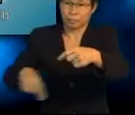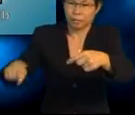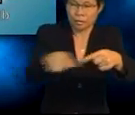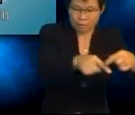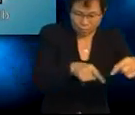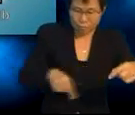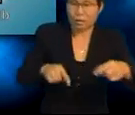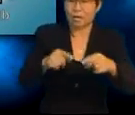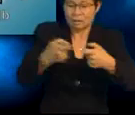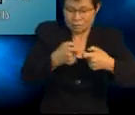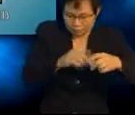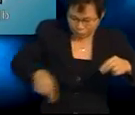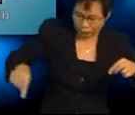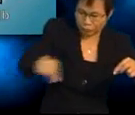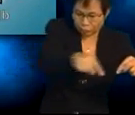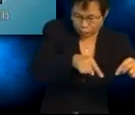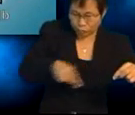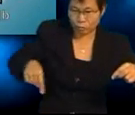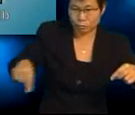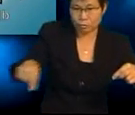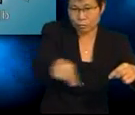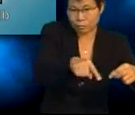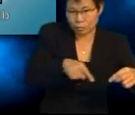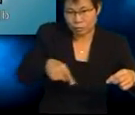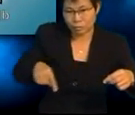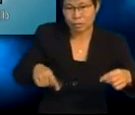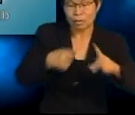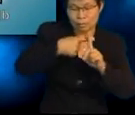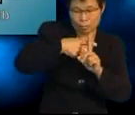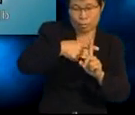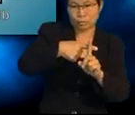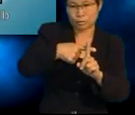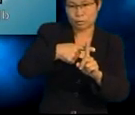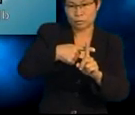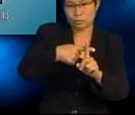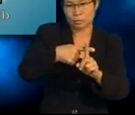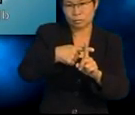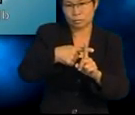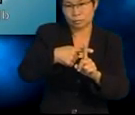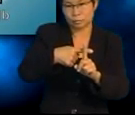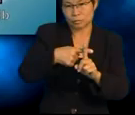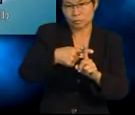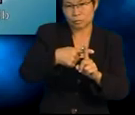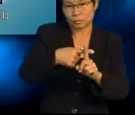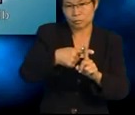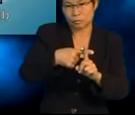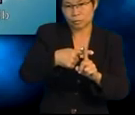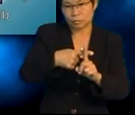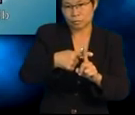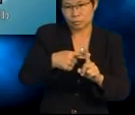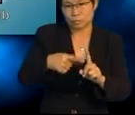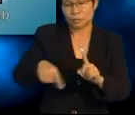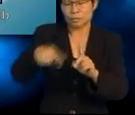the current flow into the ammeter by the positive terminal and leave by the negative